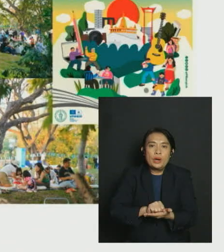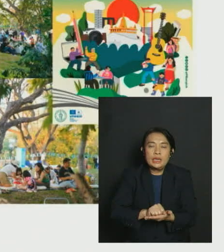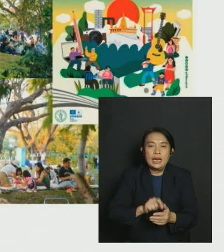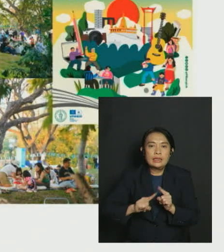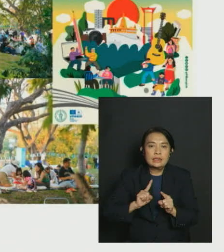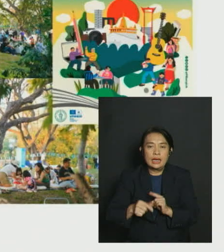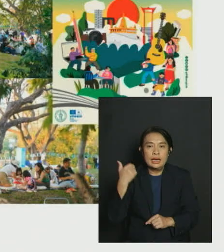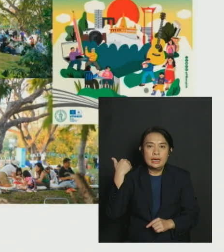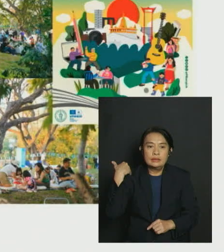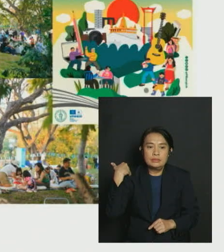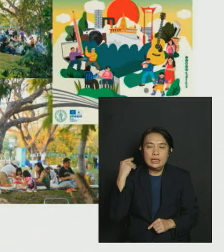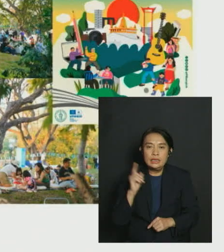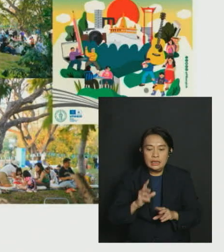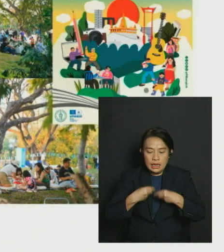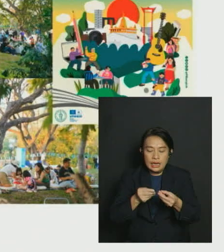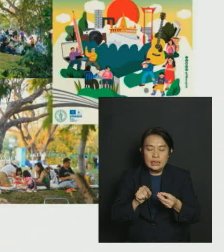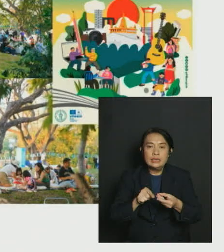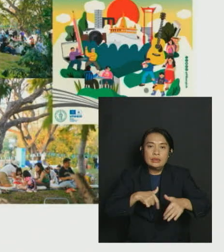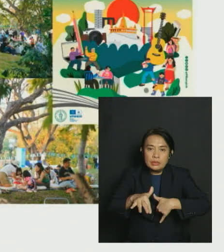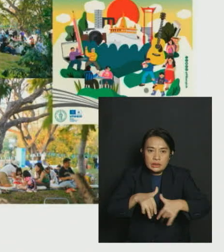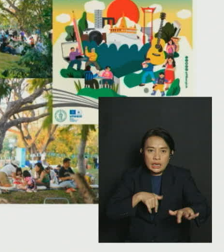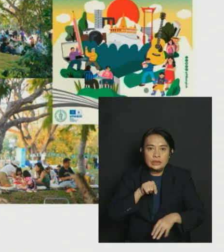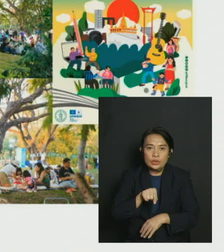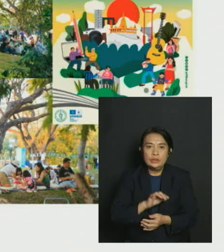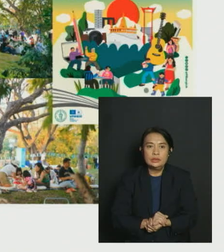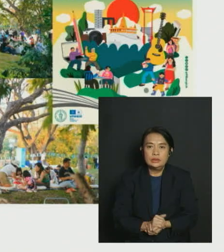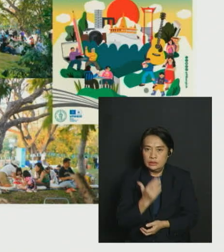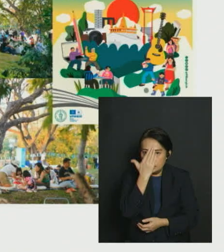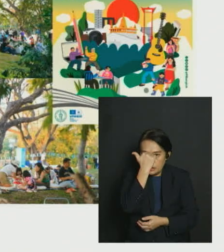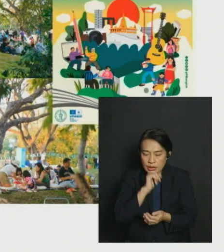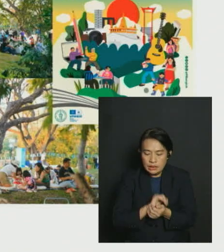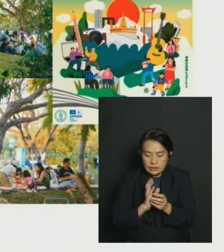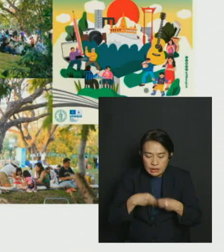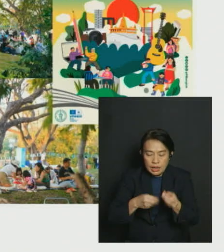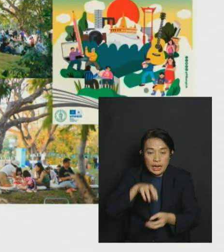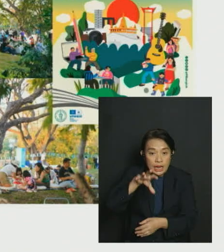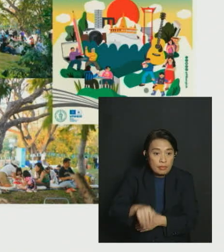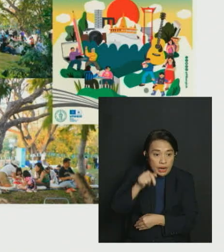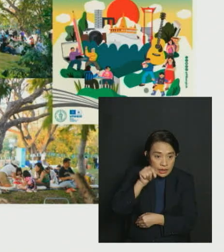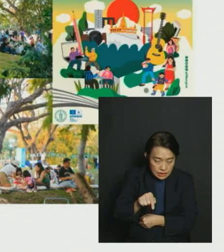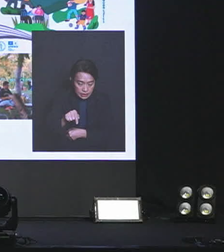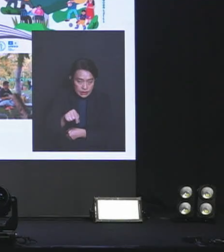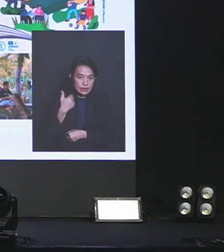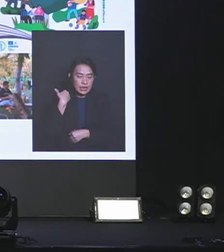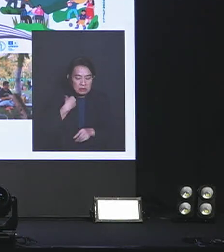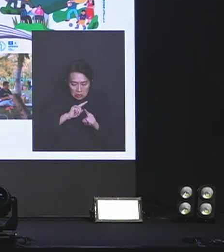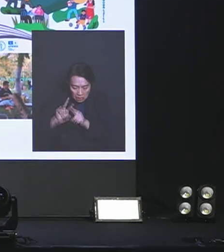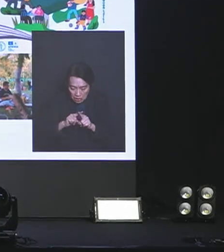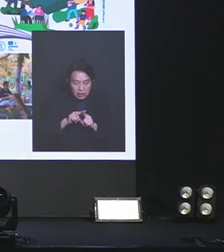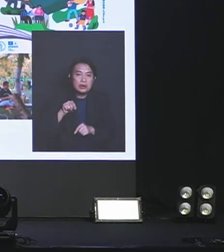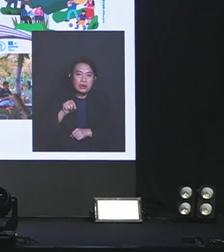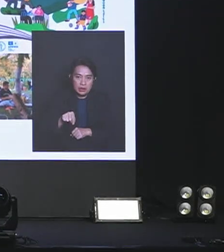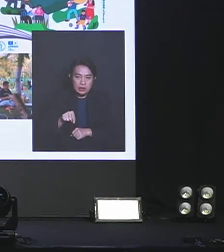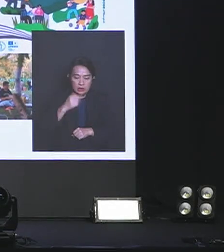and also to ensure that the city is very lively. We have a lot of activity that you can enjoy every